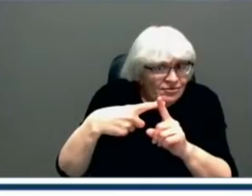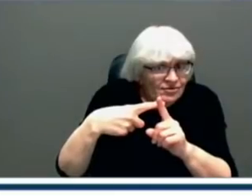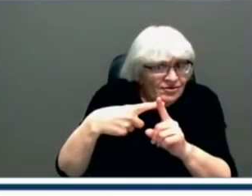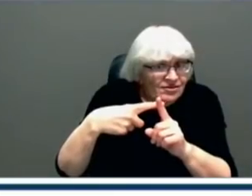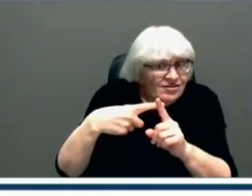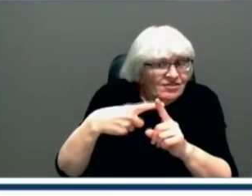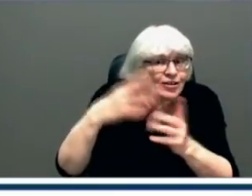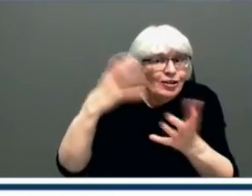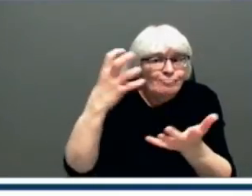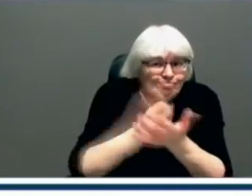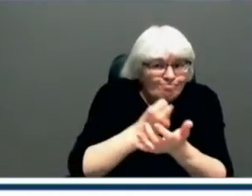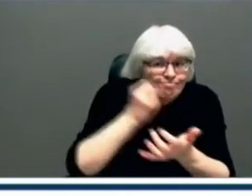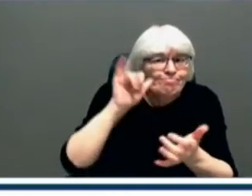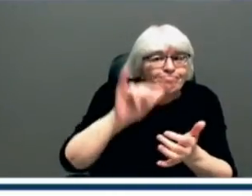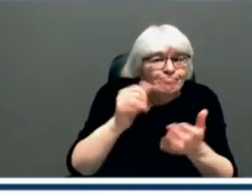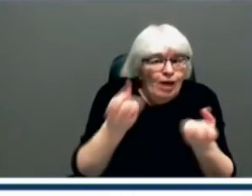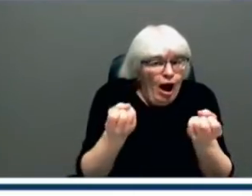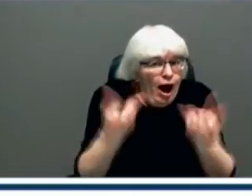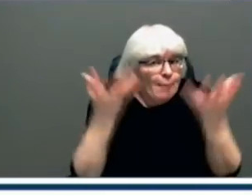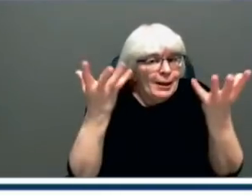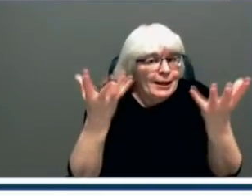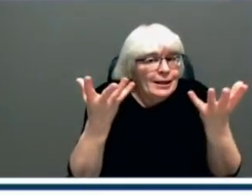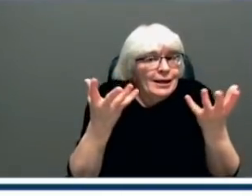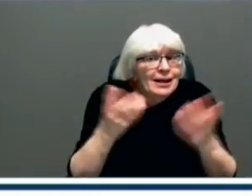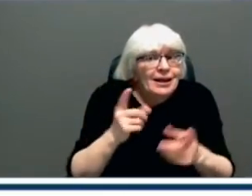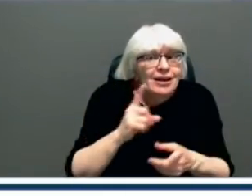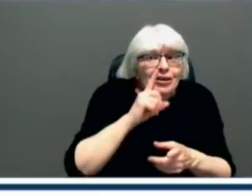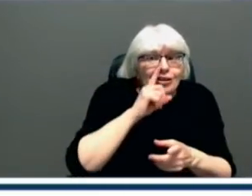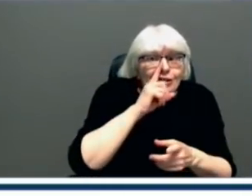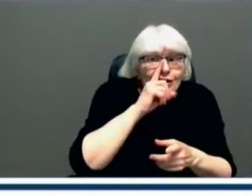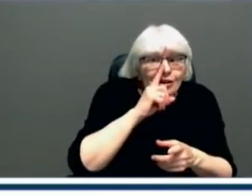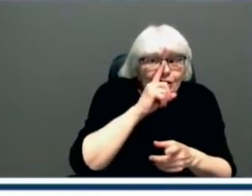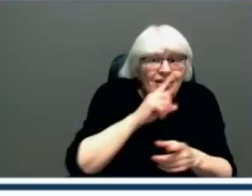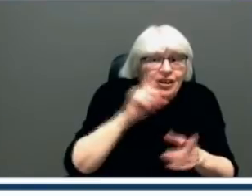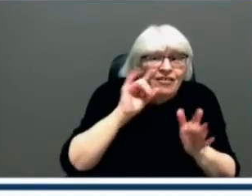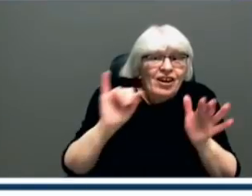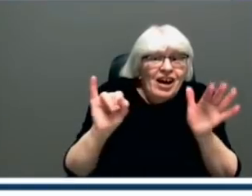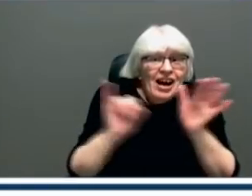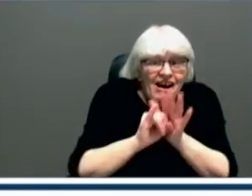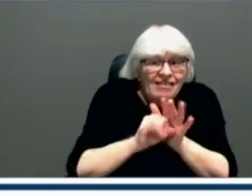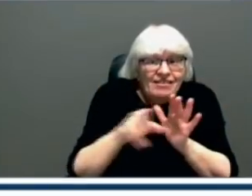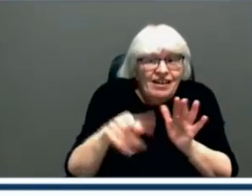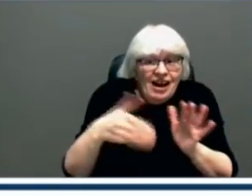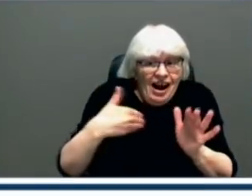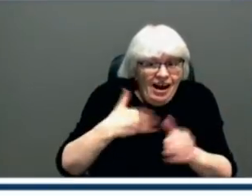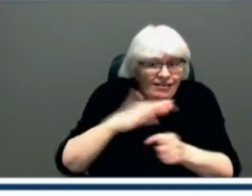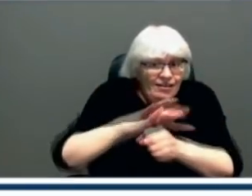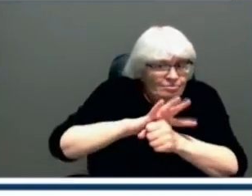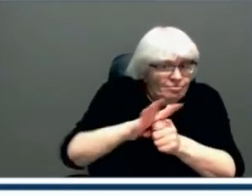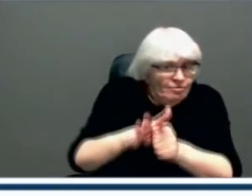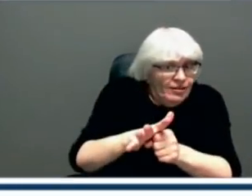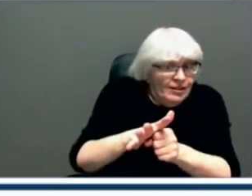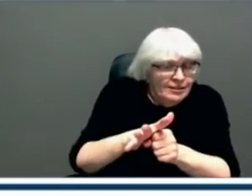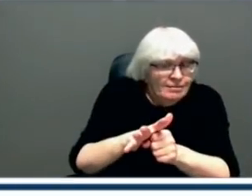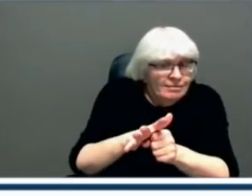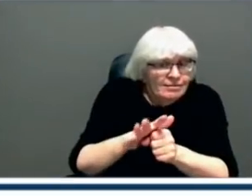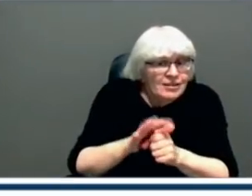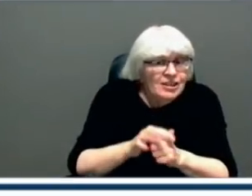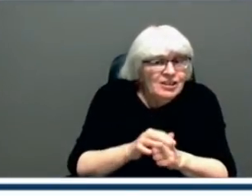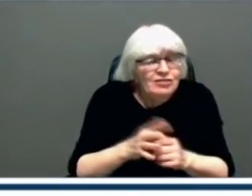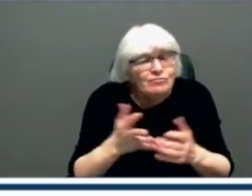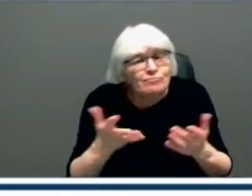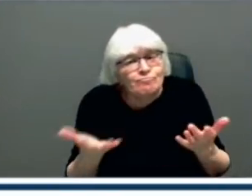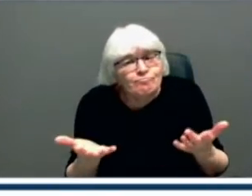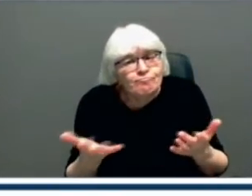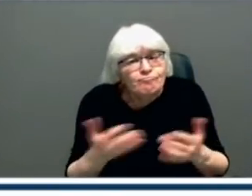they're testing their PCR because they've already been identified as having COVID. So I think we have to, those of people